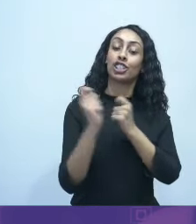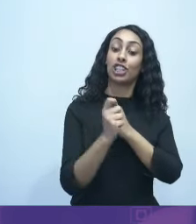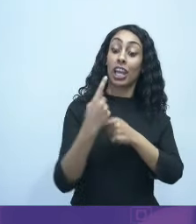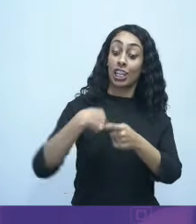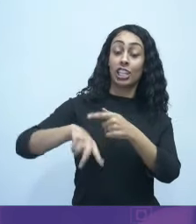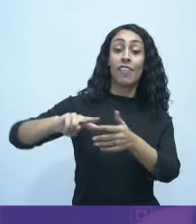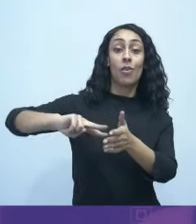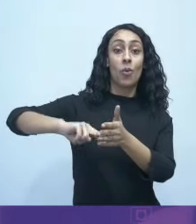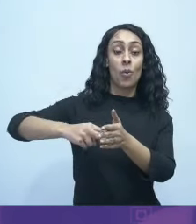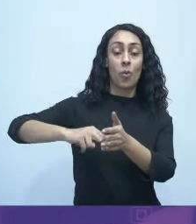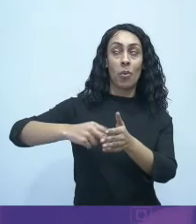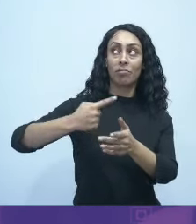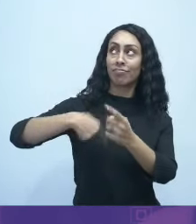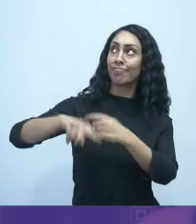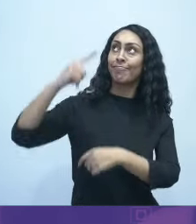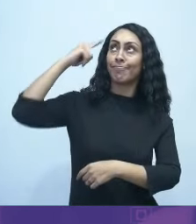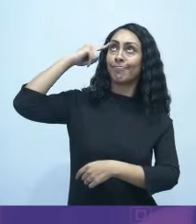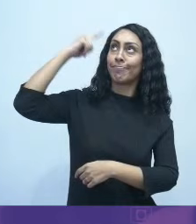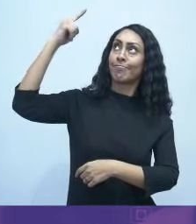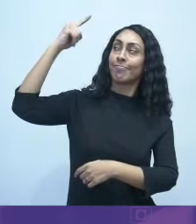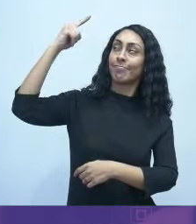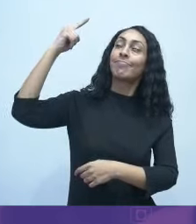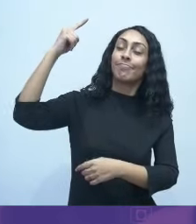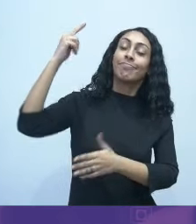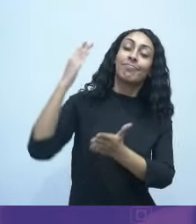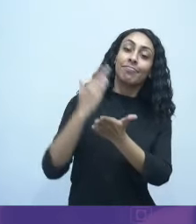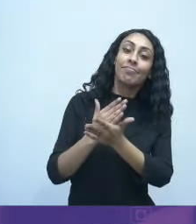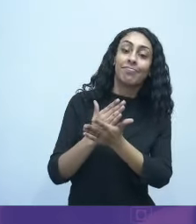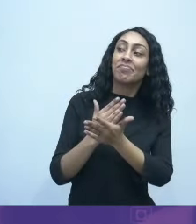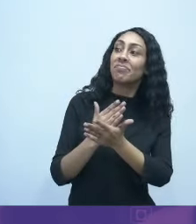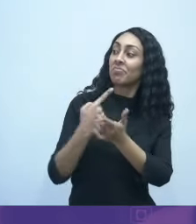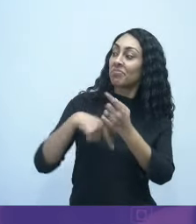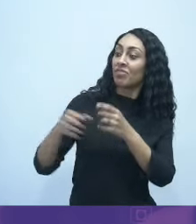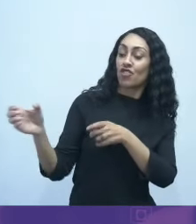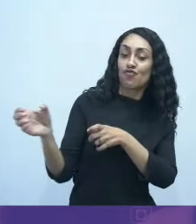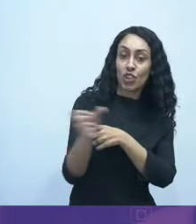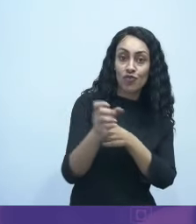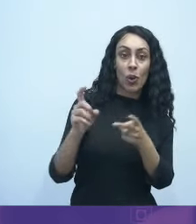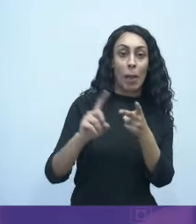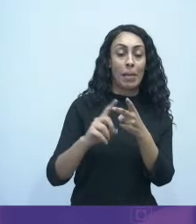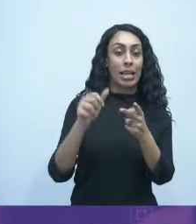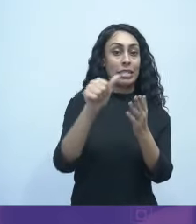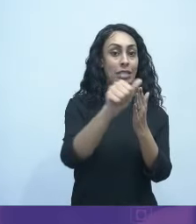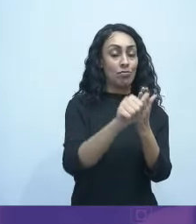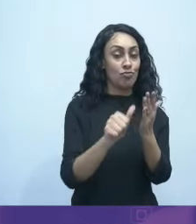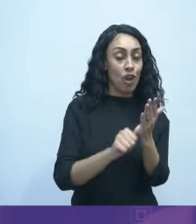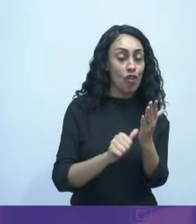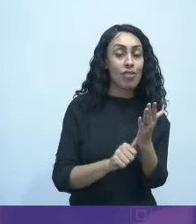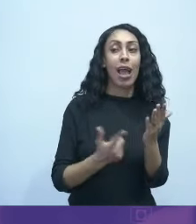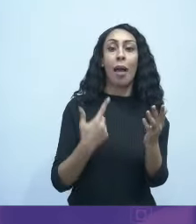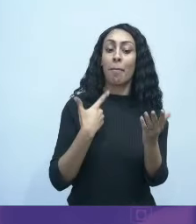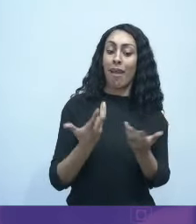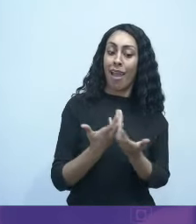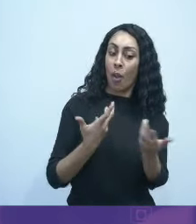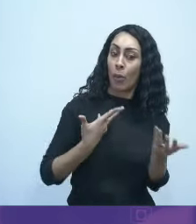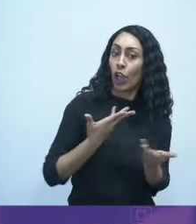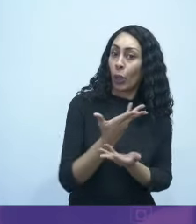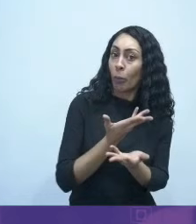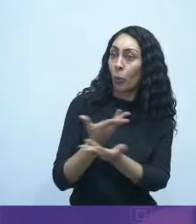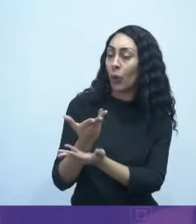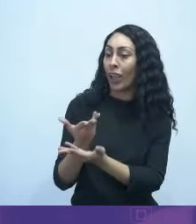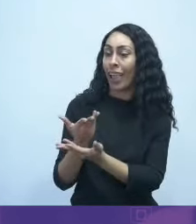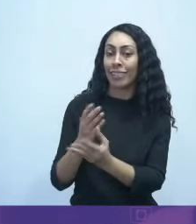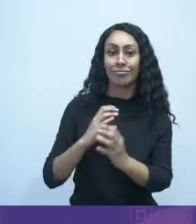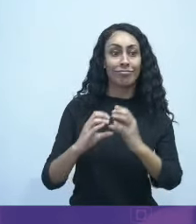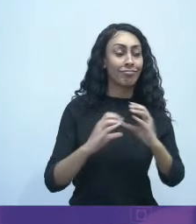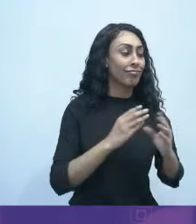organisation. It's made us think literally about everything that we do, through to recruitment and programming, right through to how we communicate as a company.